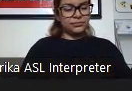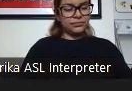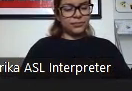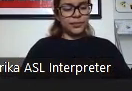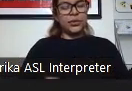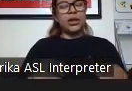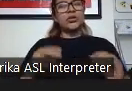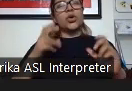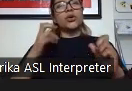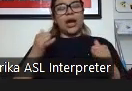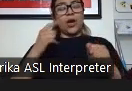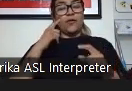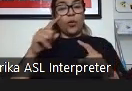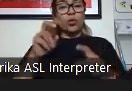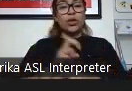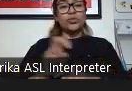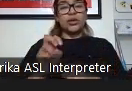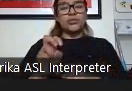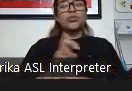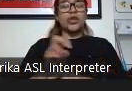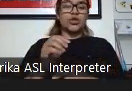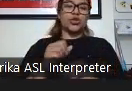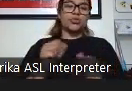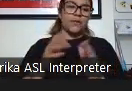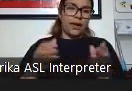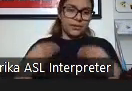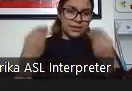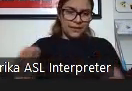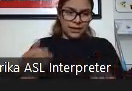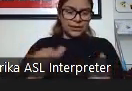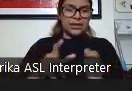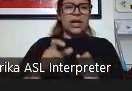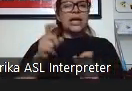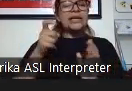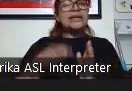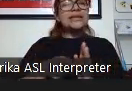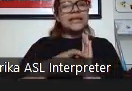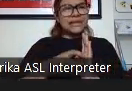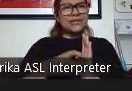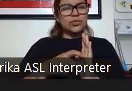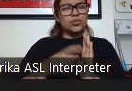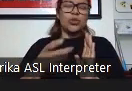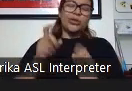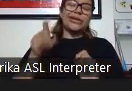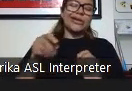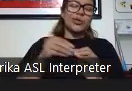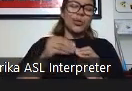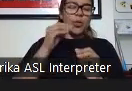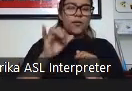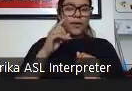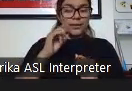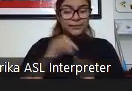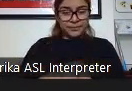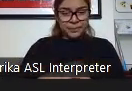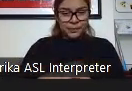transportation providers, policymakers, and administration around the needs of all riders. We've hosted a